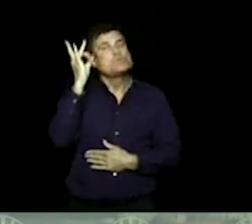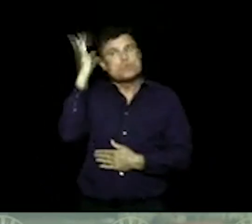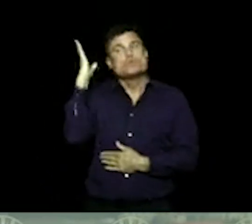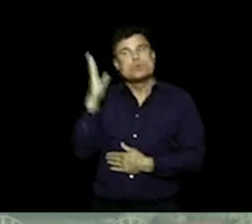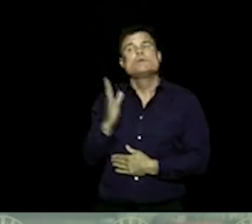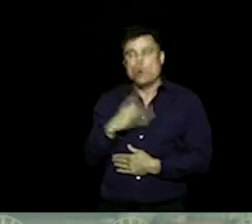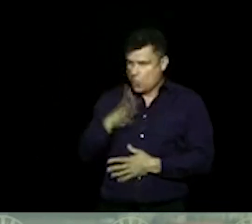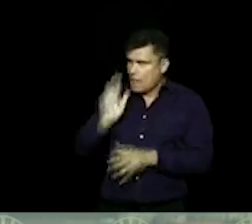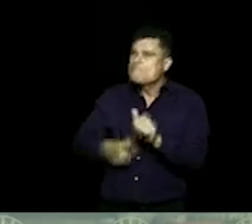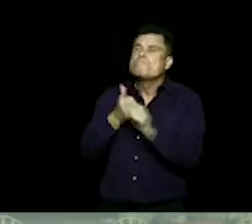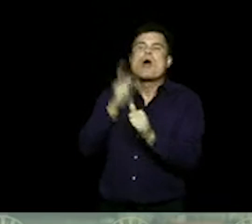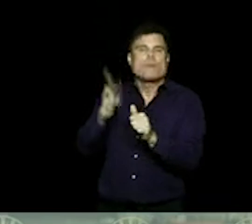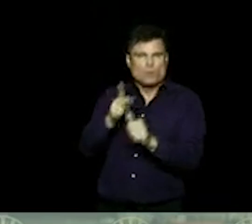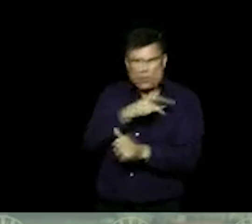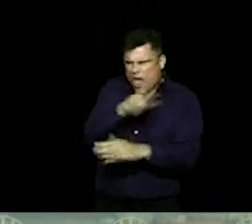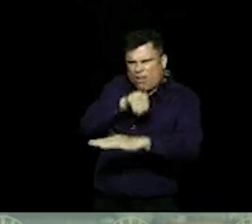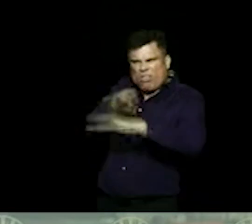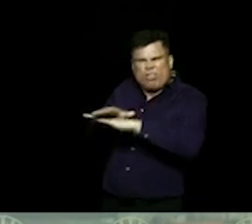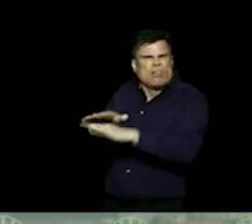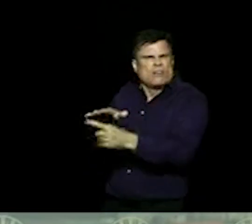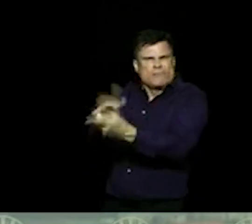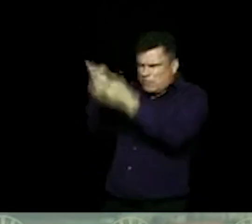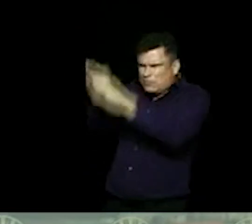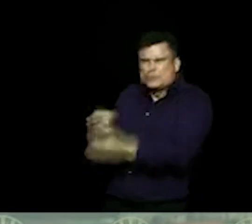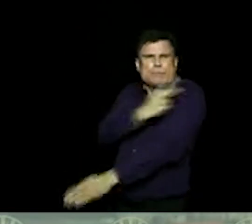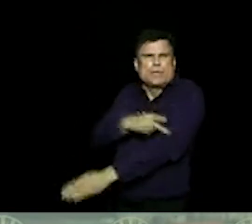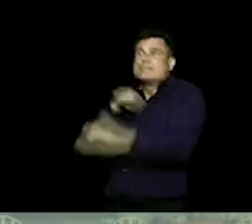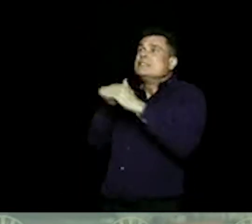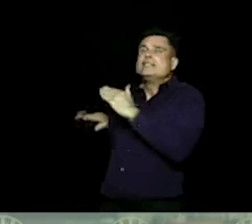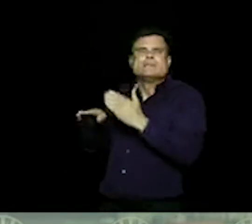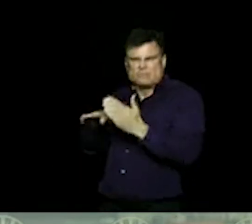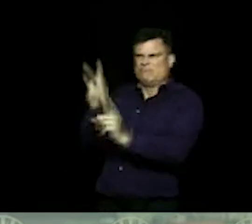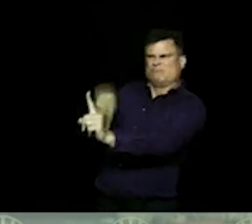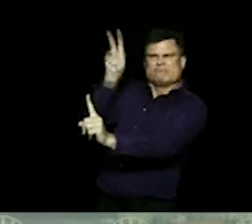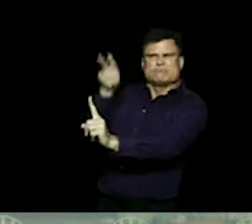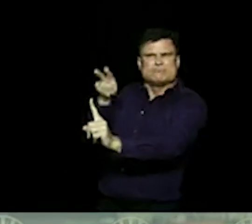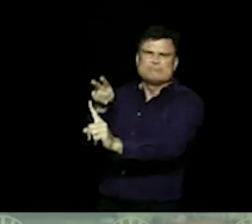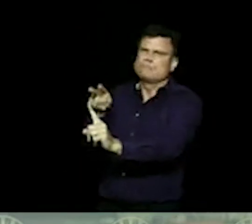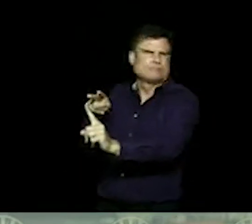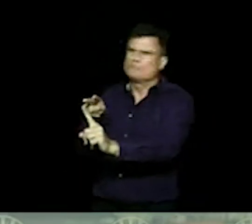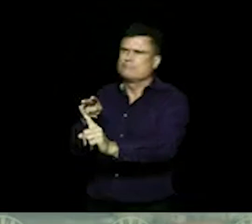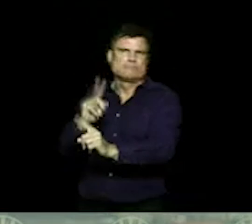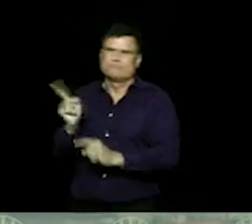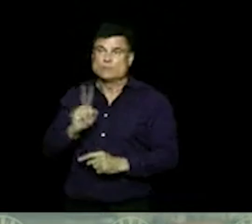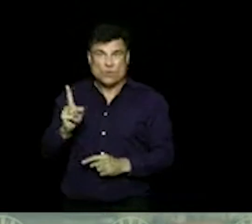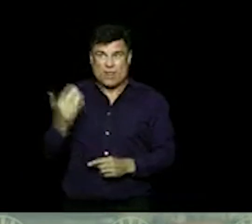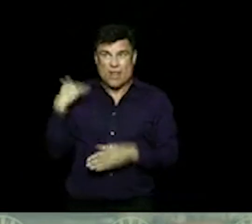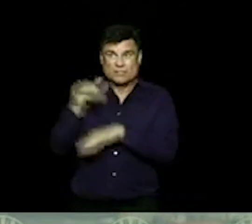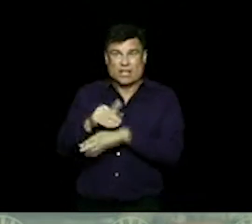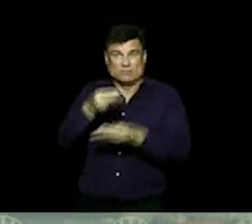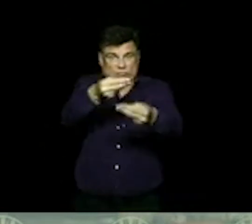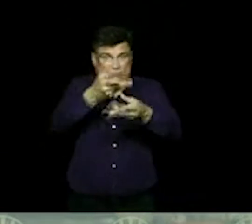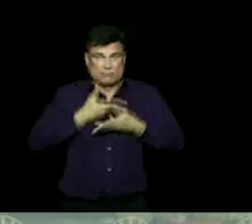requires, in my view, an immediate response. I found out about it last night. I was in touch with, obviously, with senior